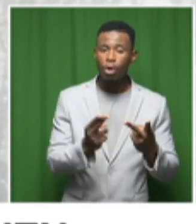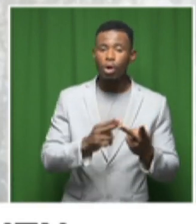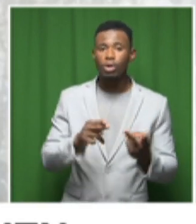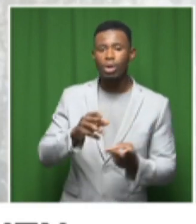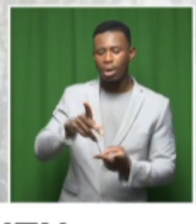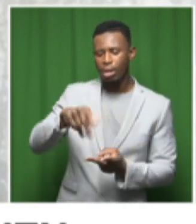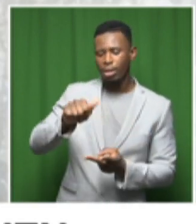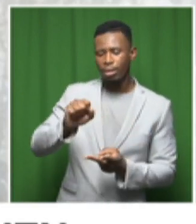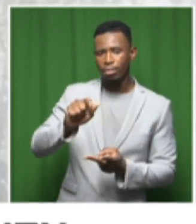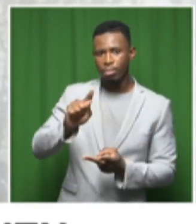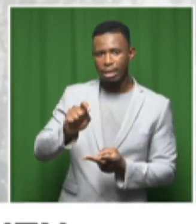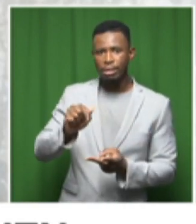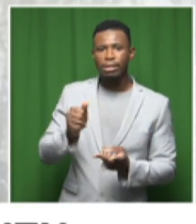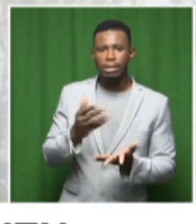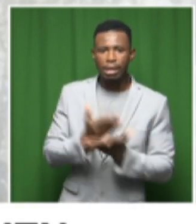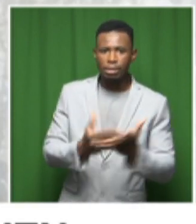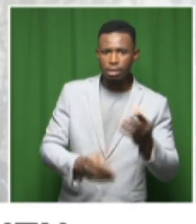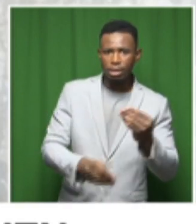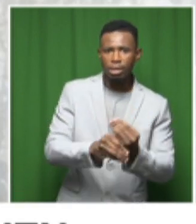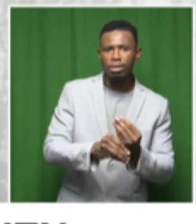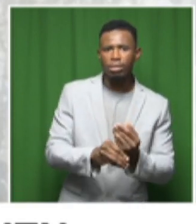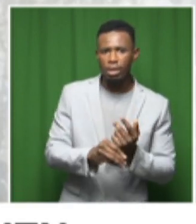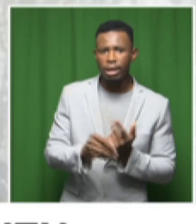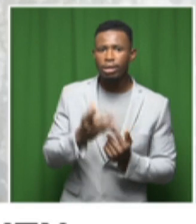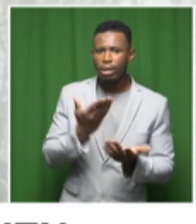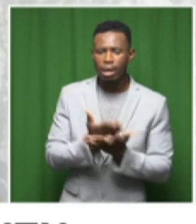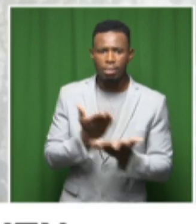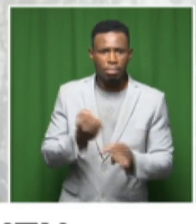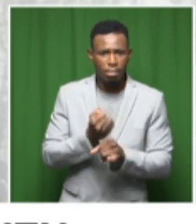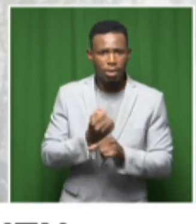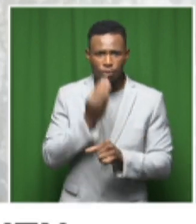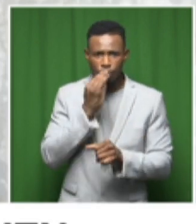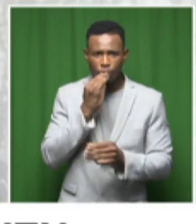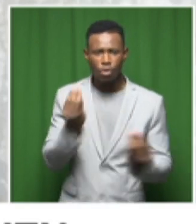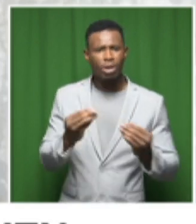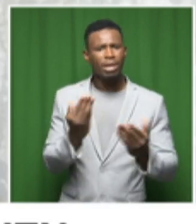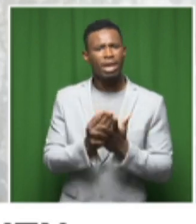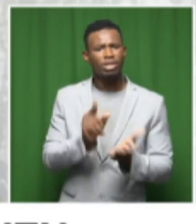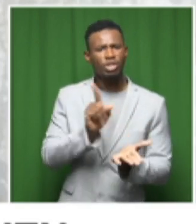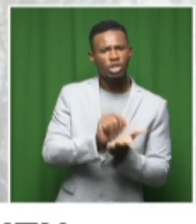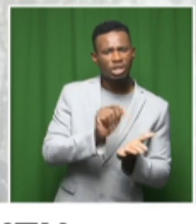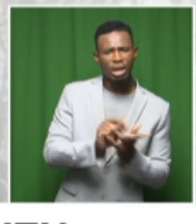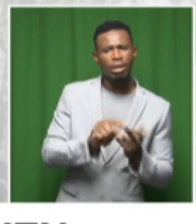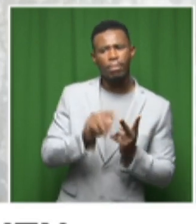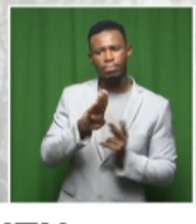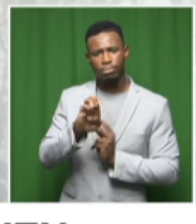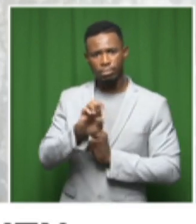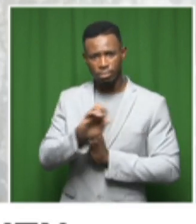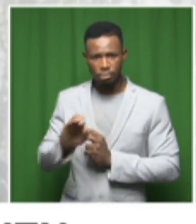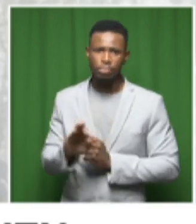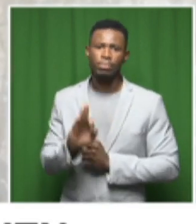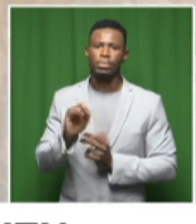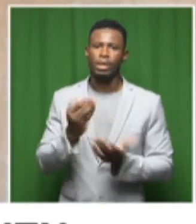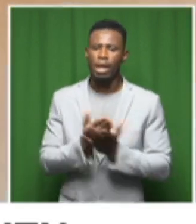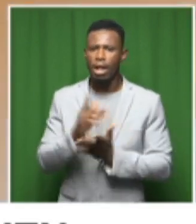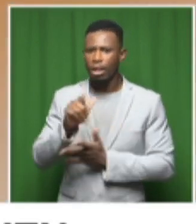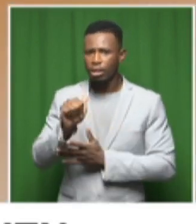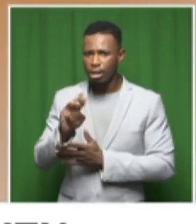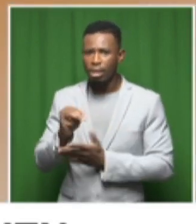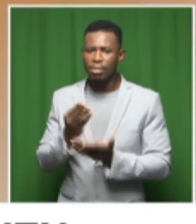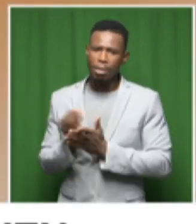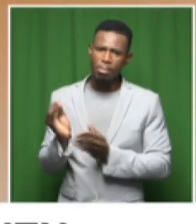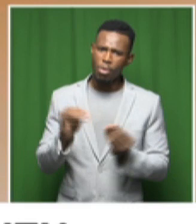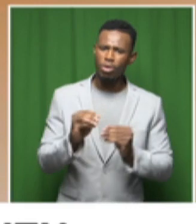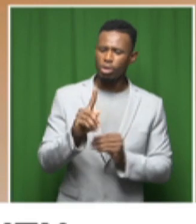elevates any type of meal. You can add it to your rice, you can add it to your chicken, you can add it to your beef, you can add it to your lamb. Tomato paste,